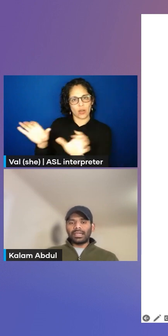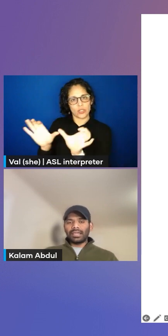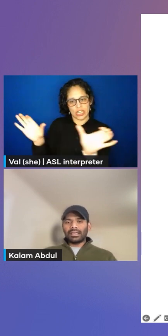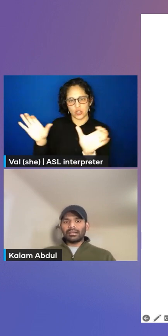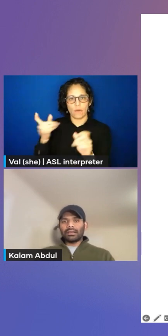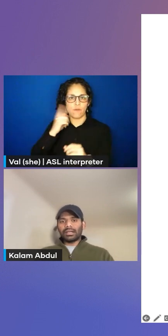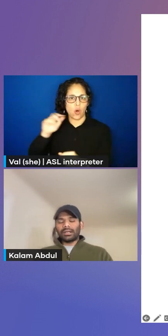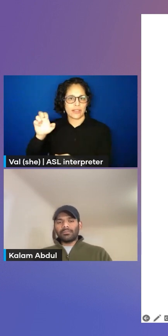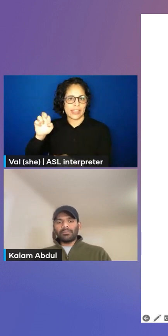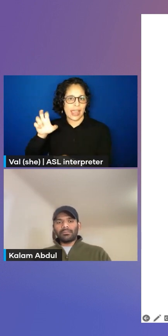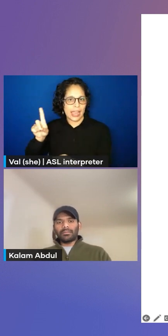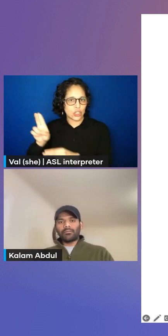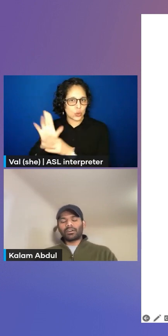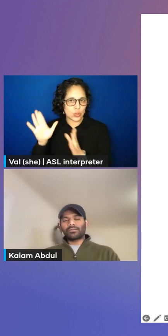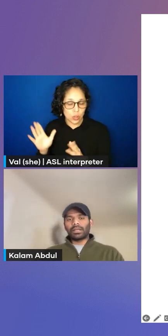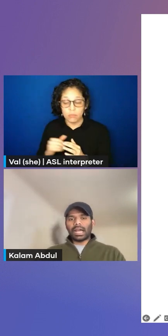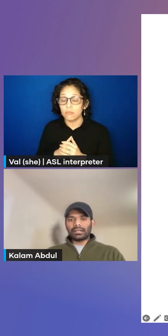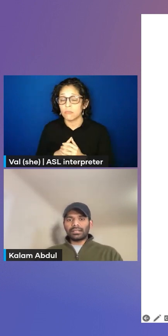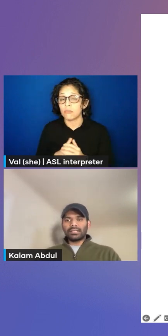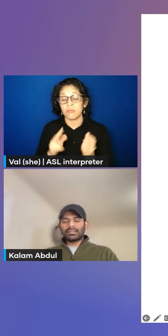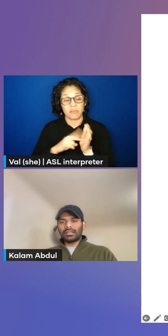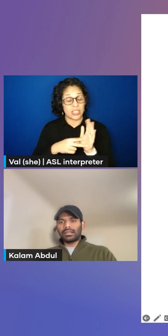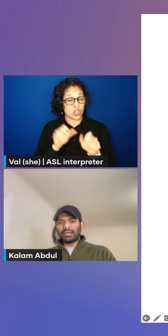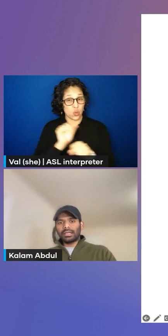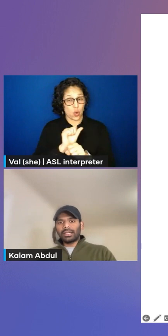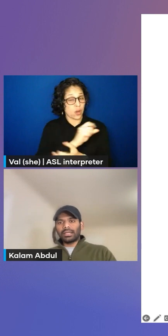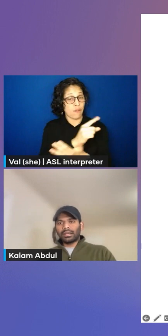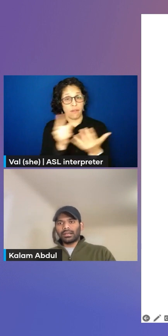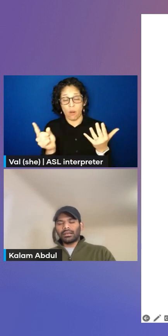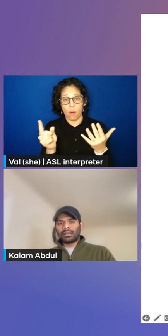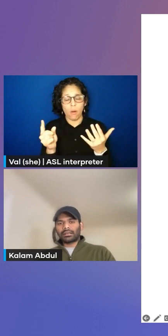makes a workflow a lot